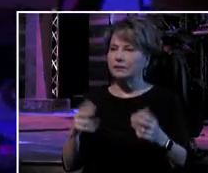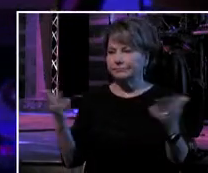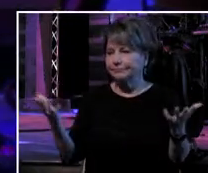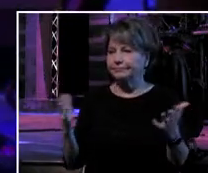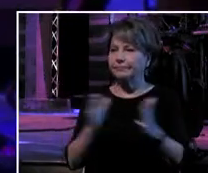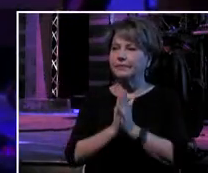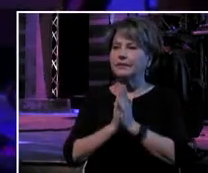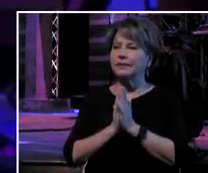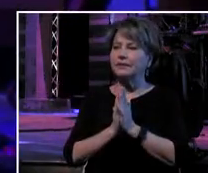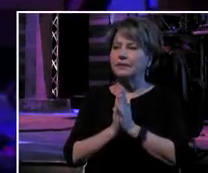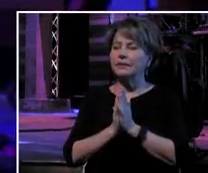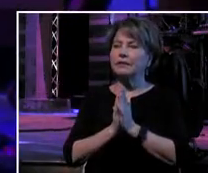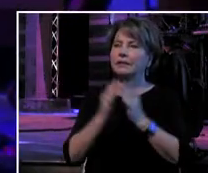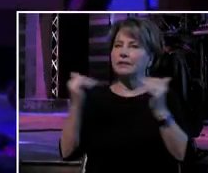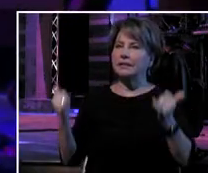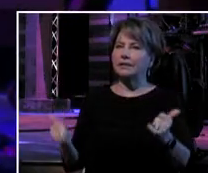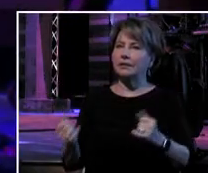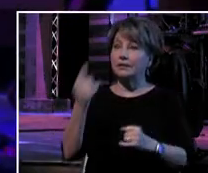on.